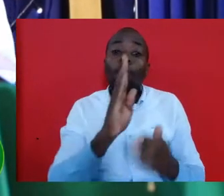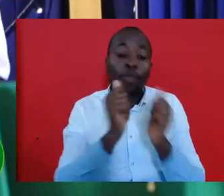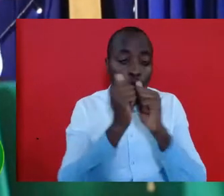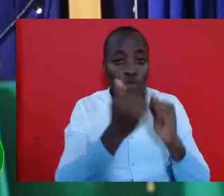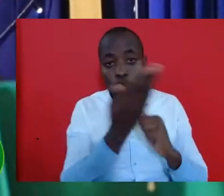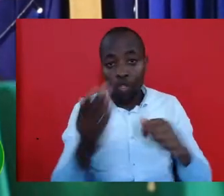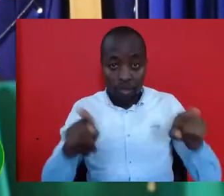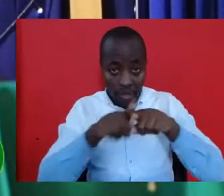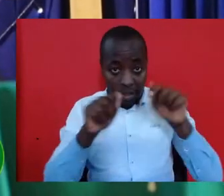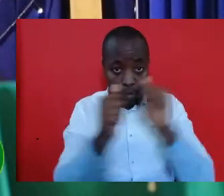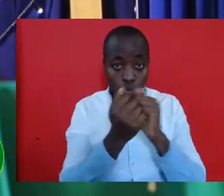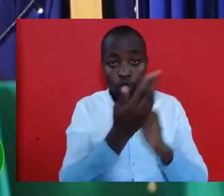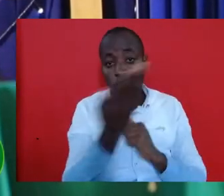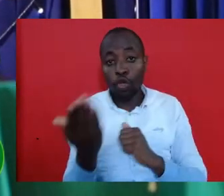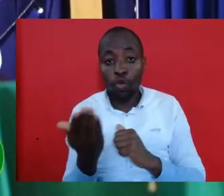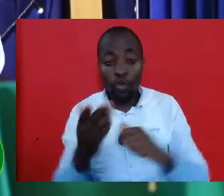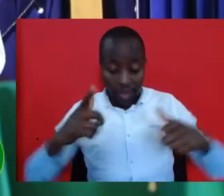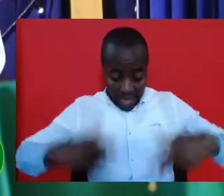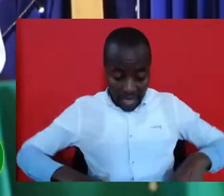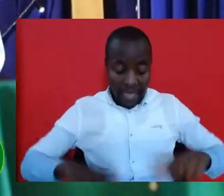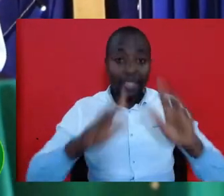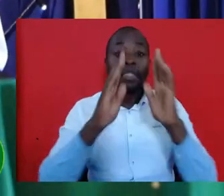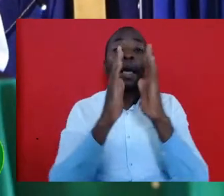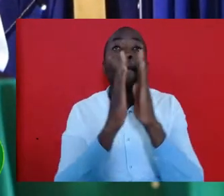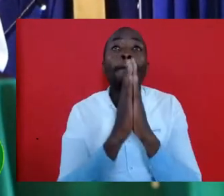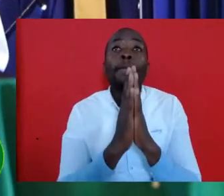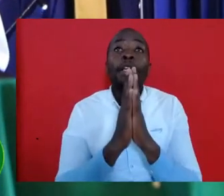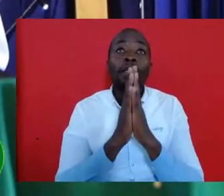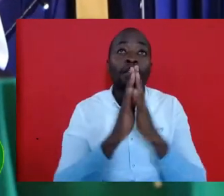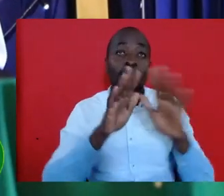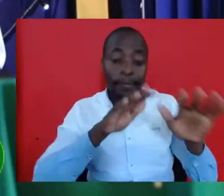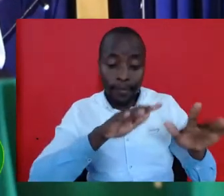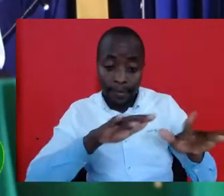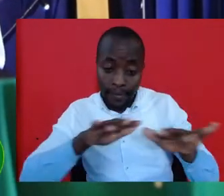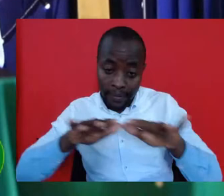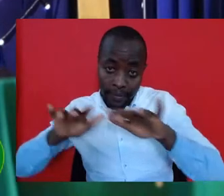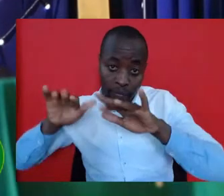you. Let us pray.